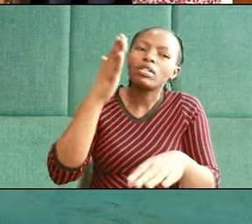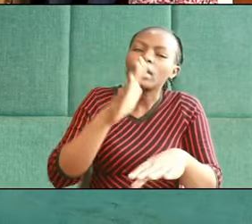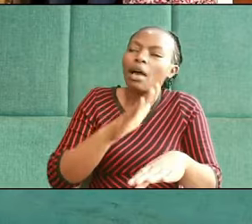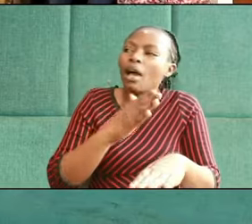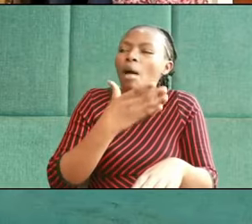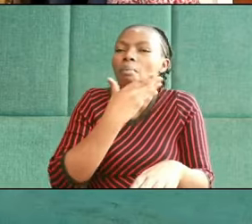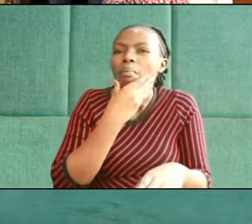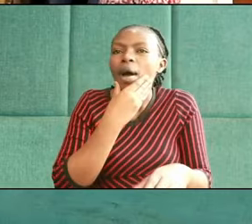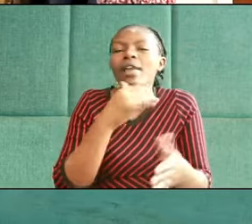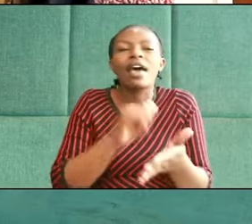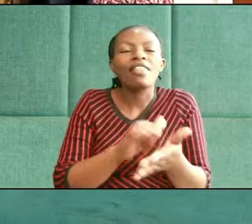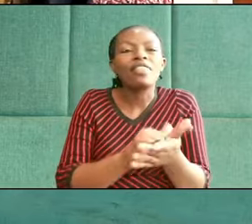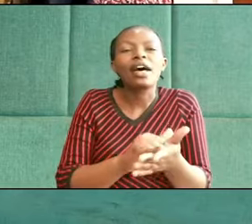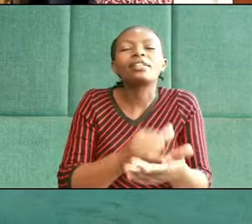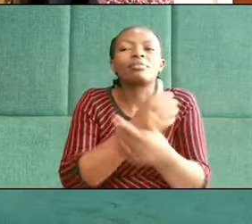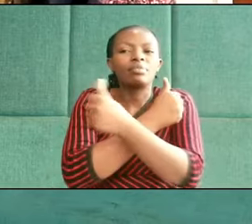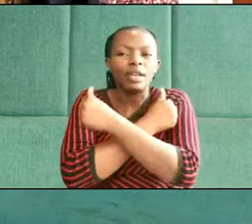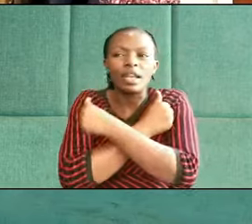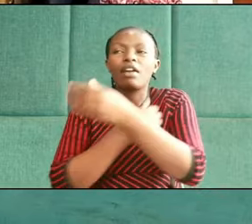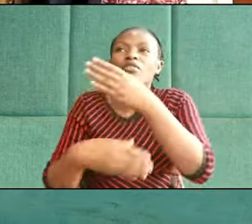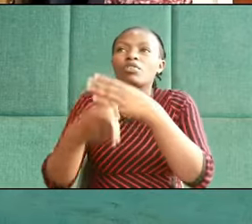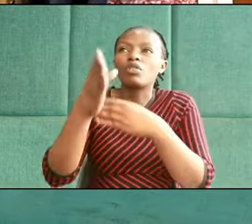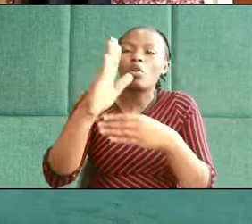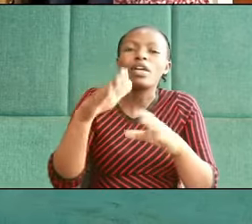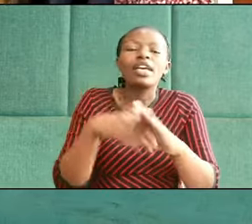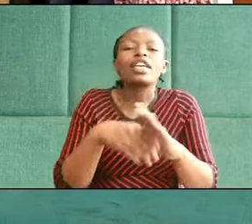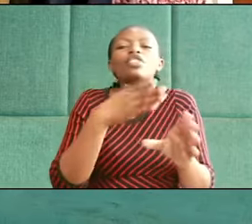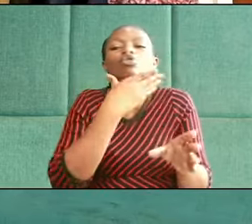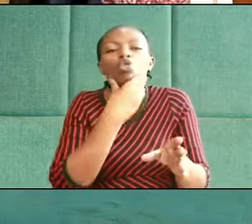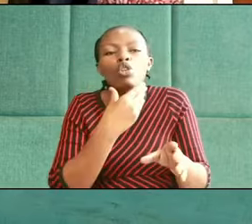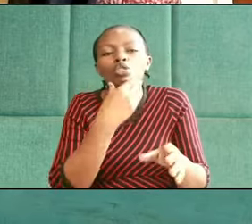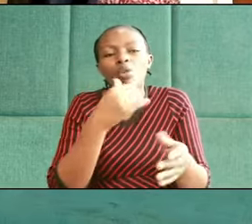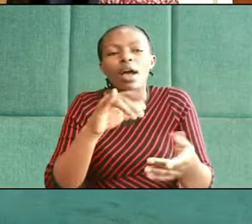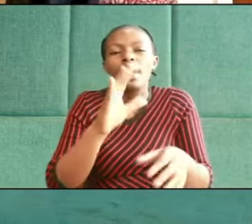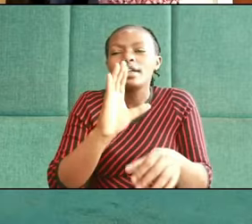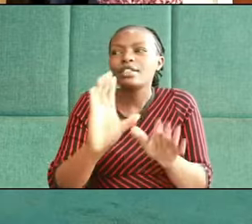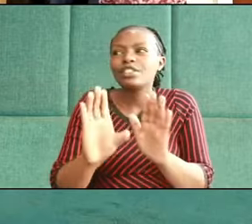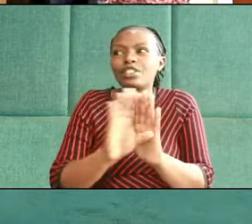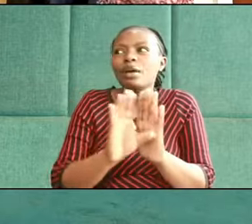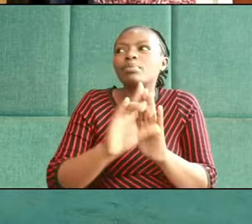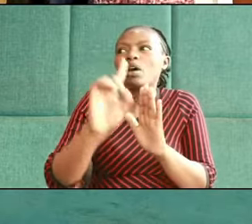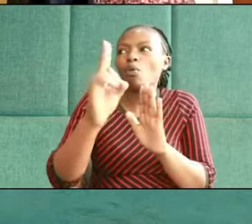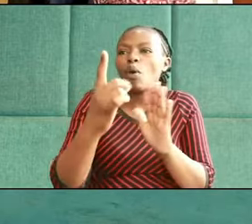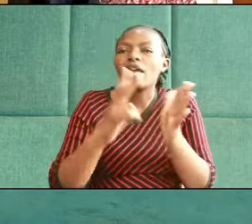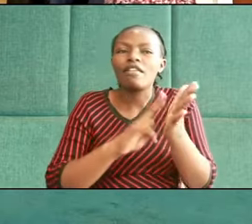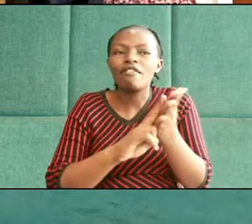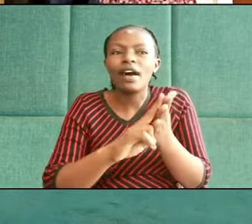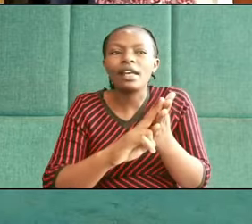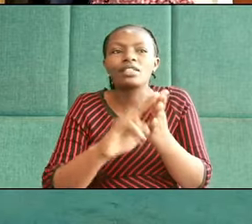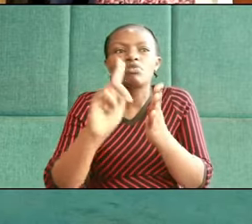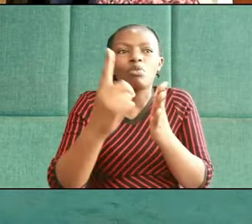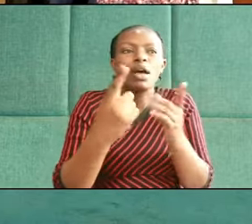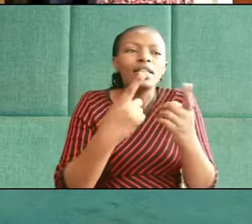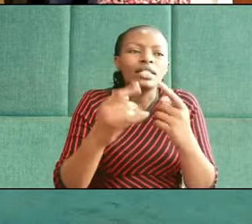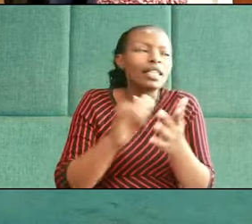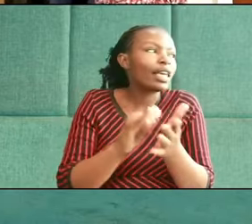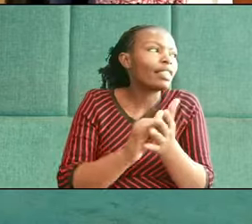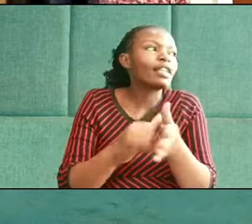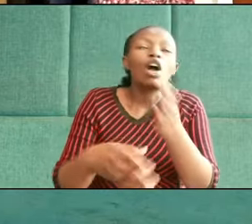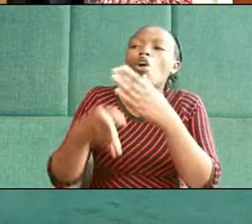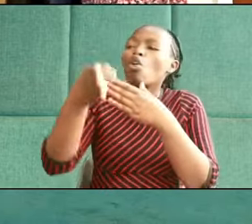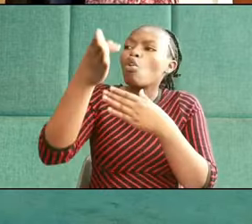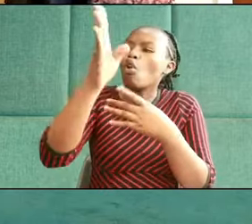In Joshua chapter 1, verse 9, God said, have I not